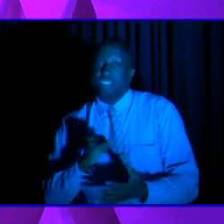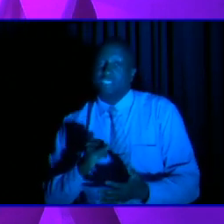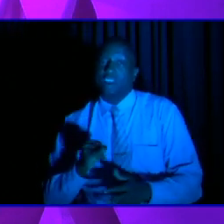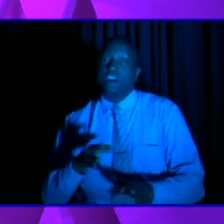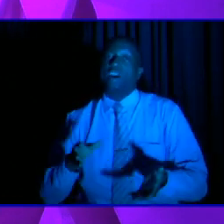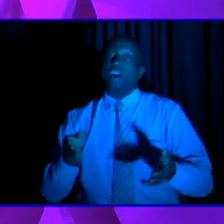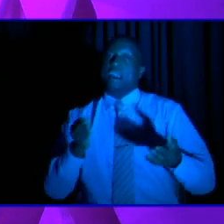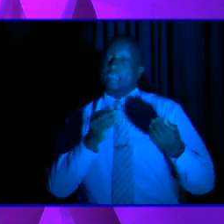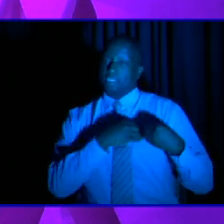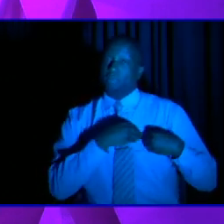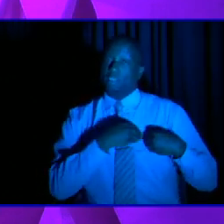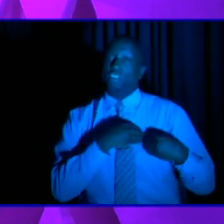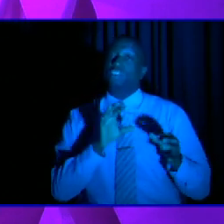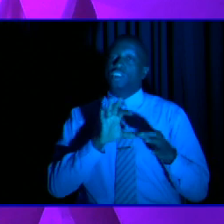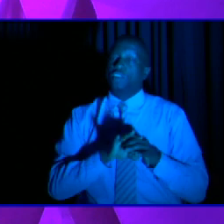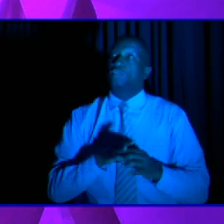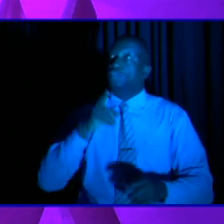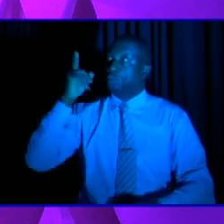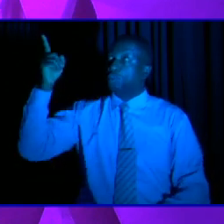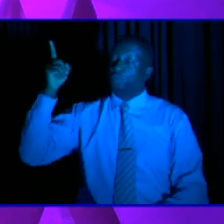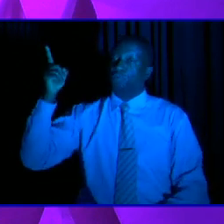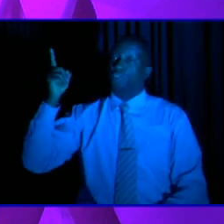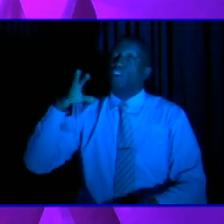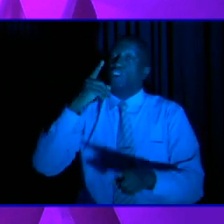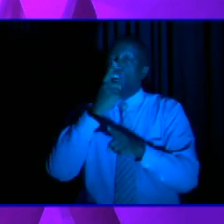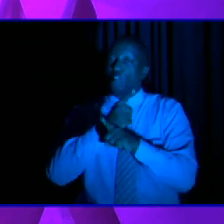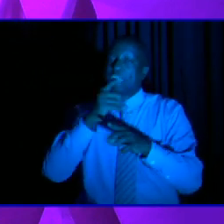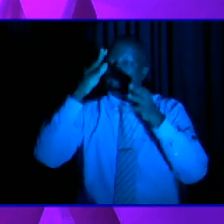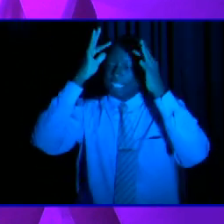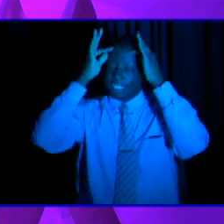a right decision at the right time,